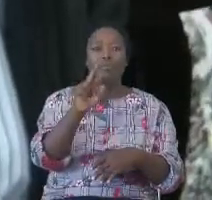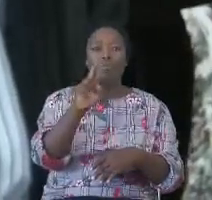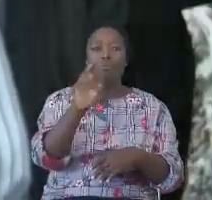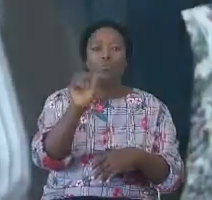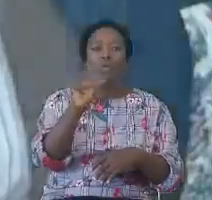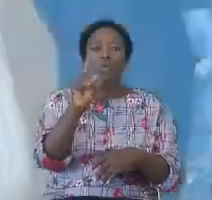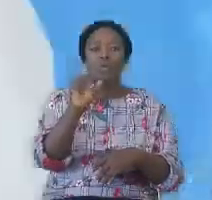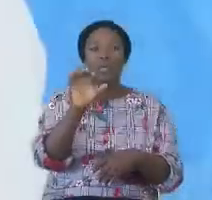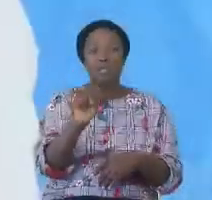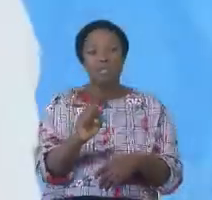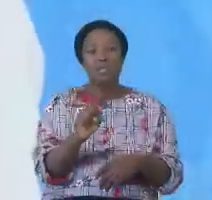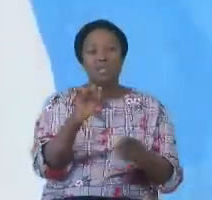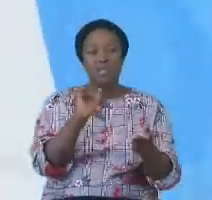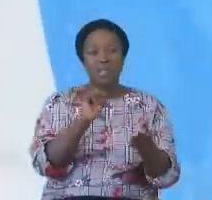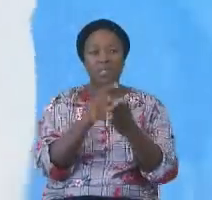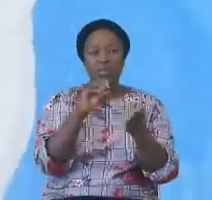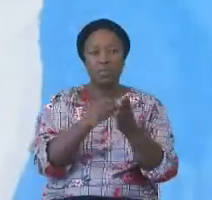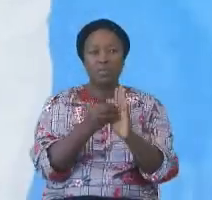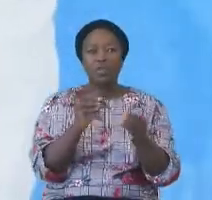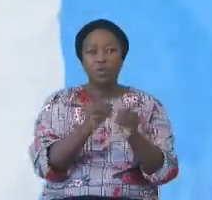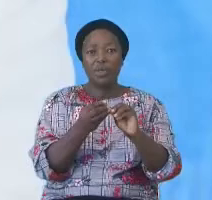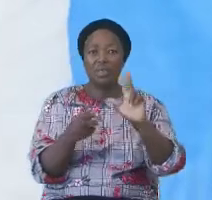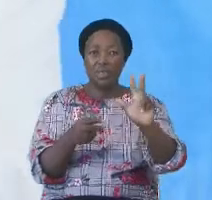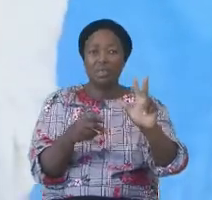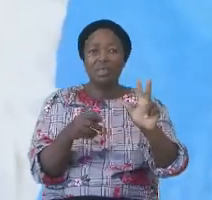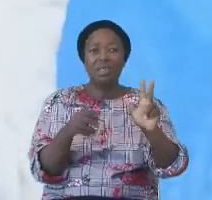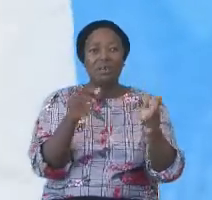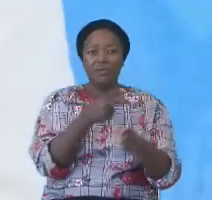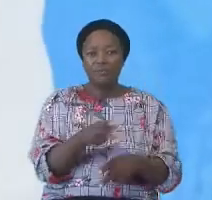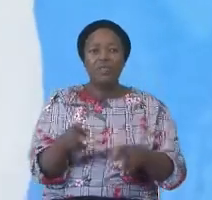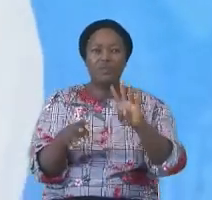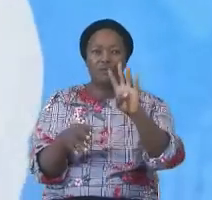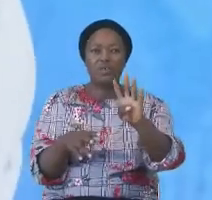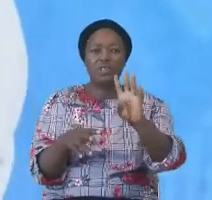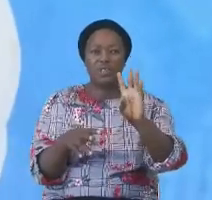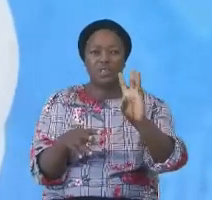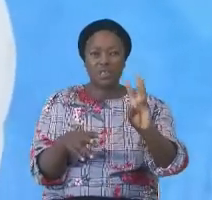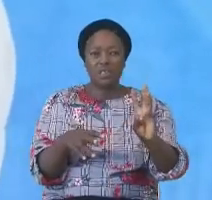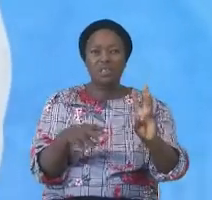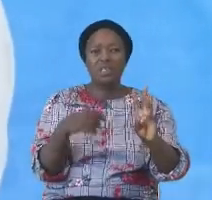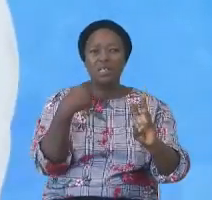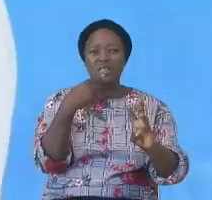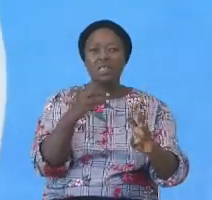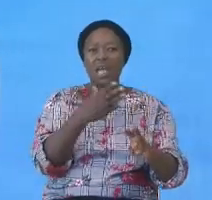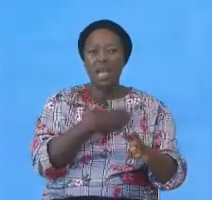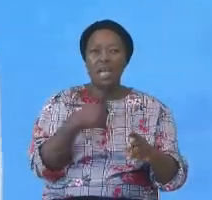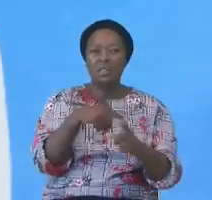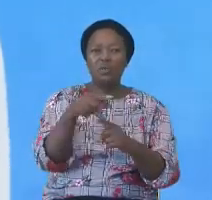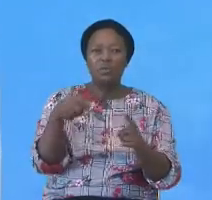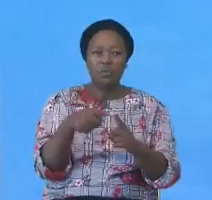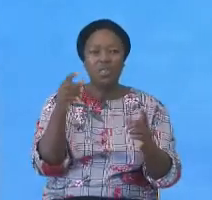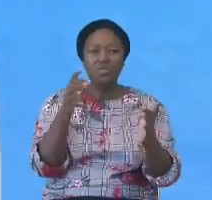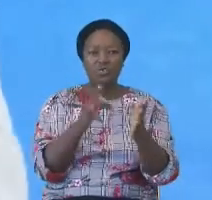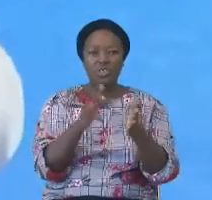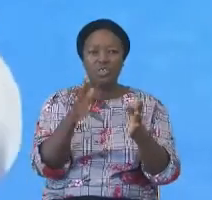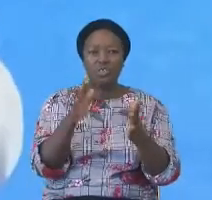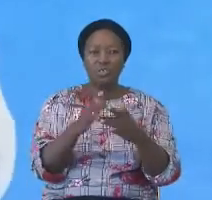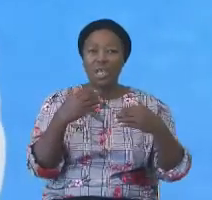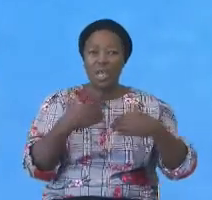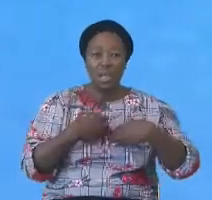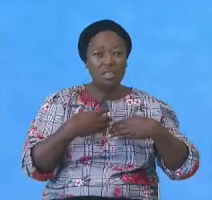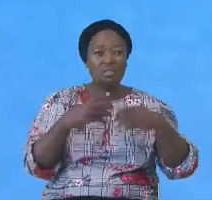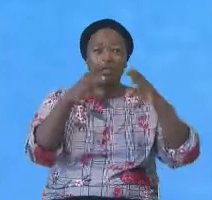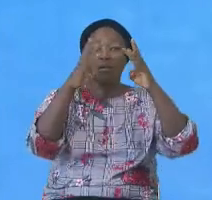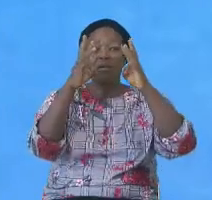shalt thou be with me in paradise that's number three verse 46 it